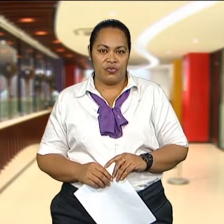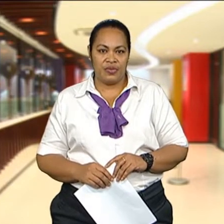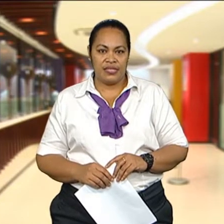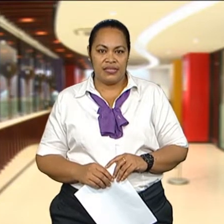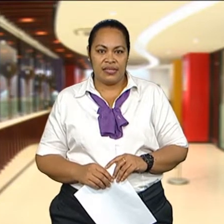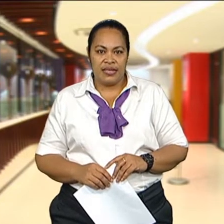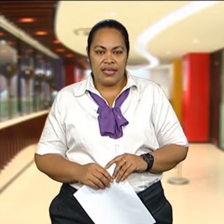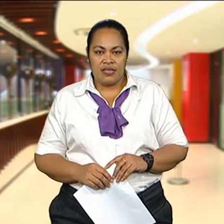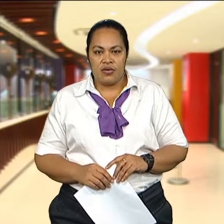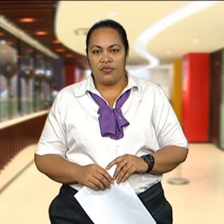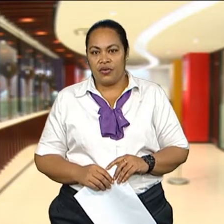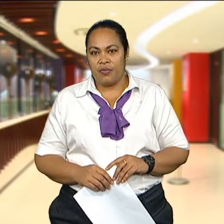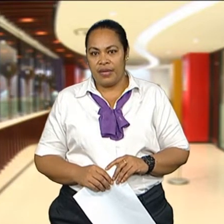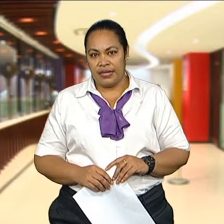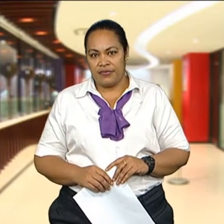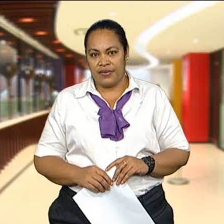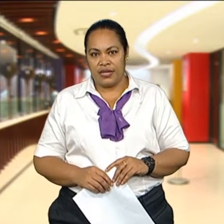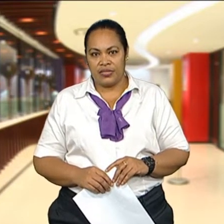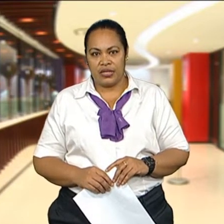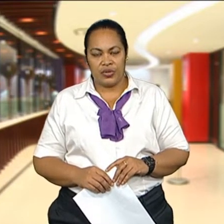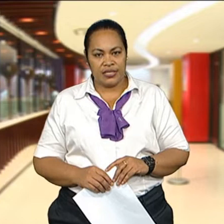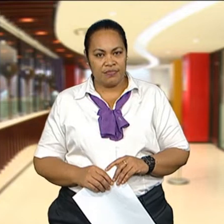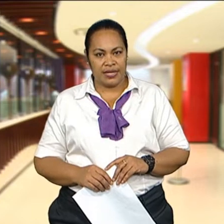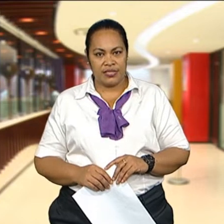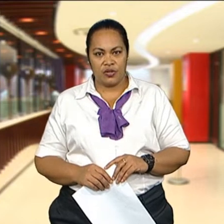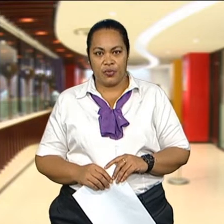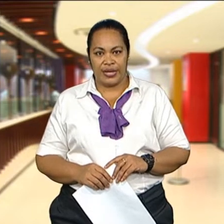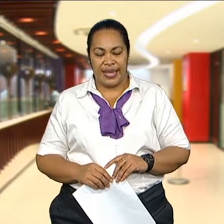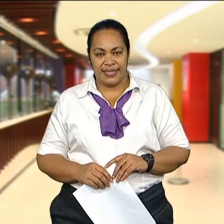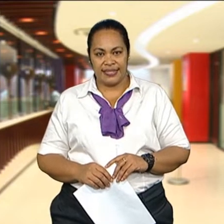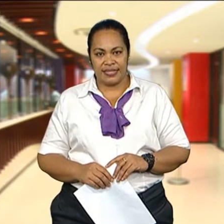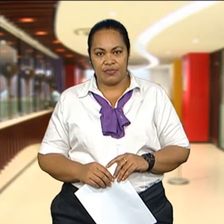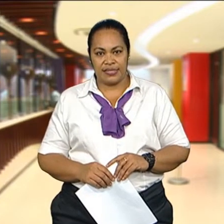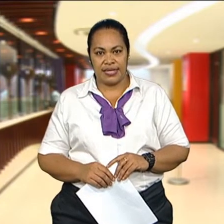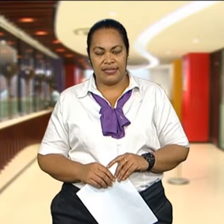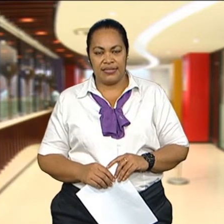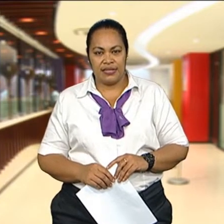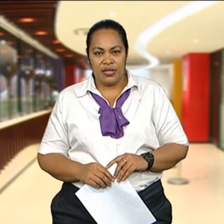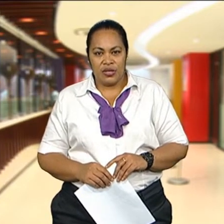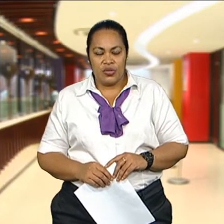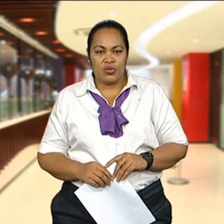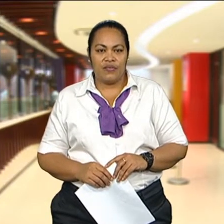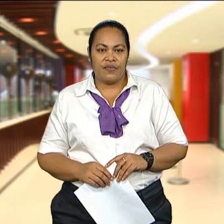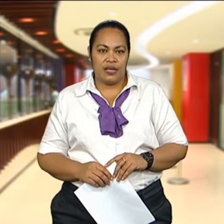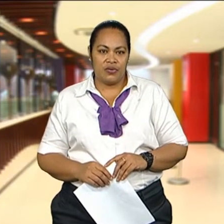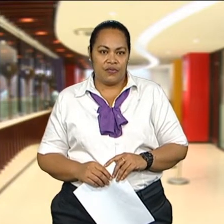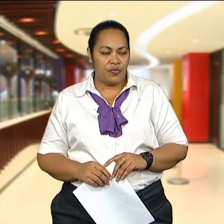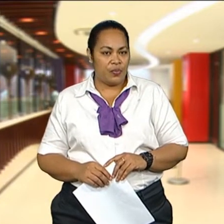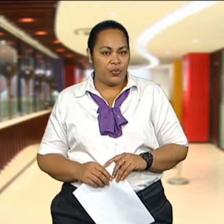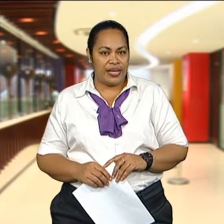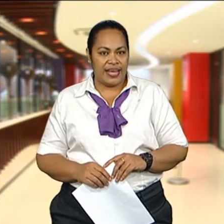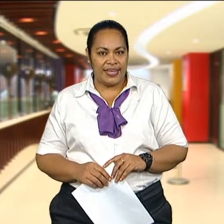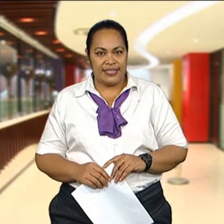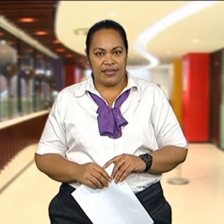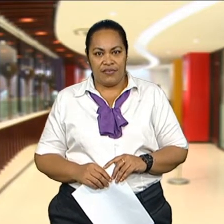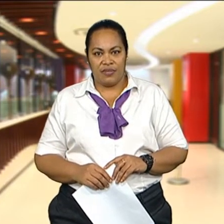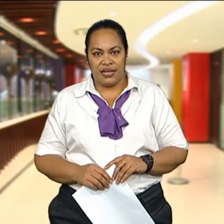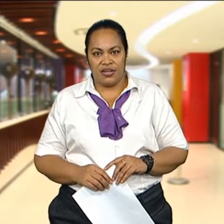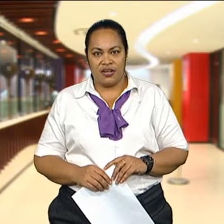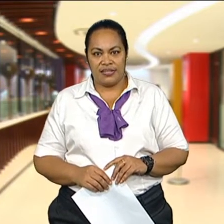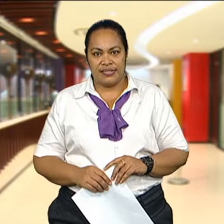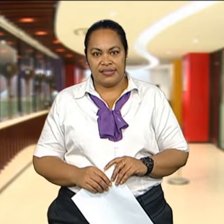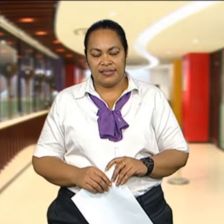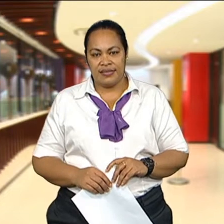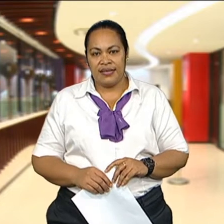price movements, the overall market value decreased by 0.86% to a value of $3.87